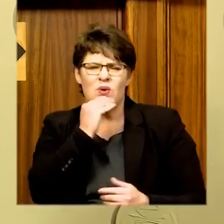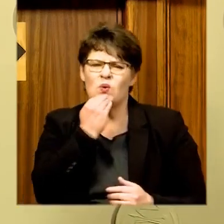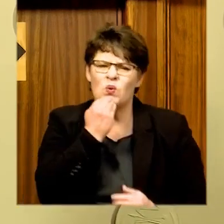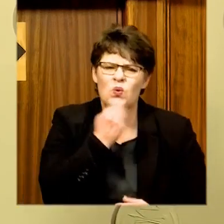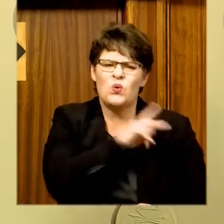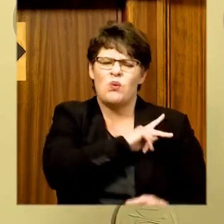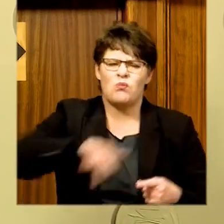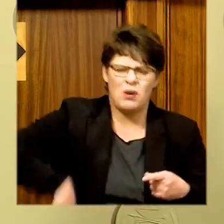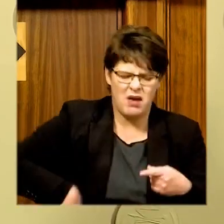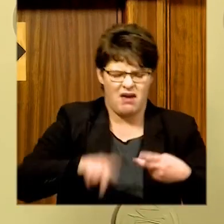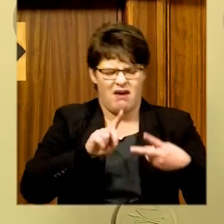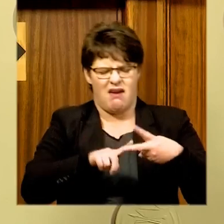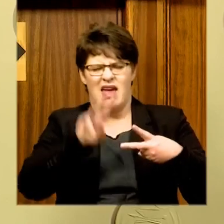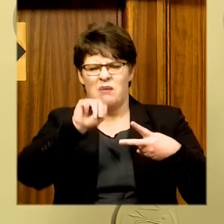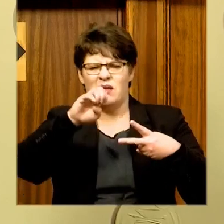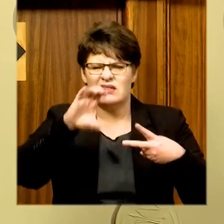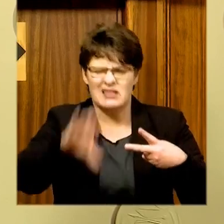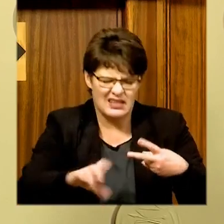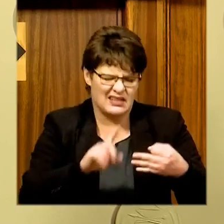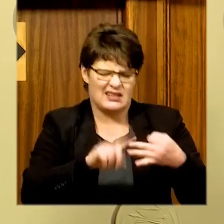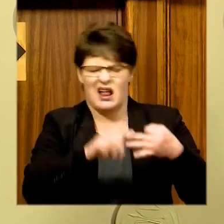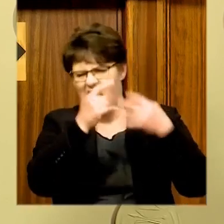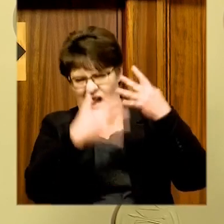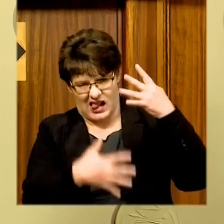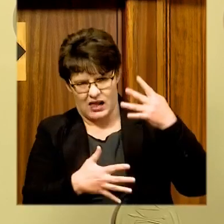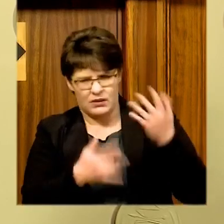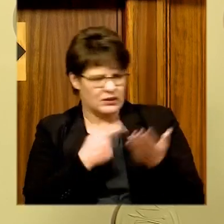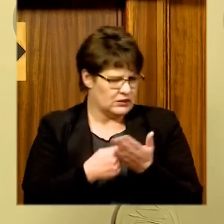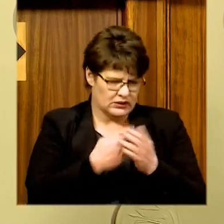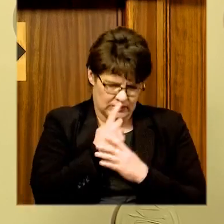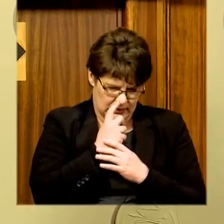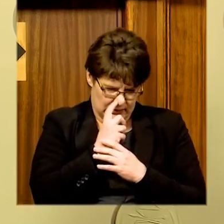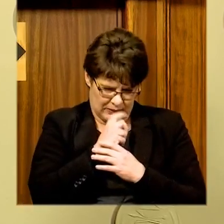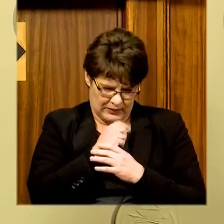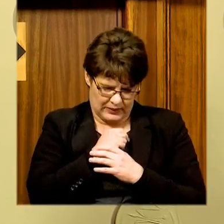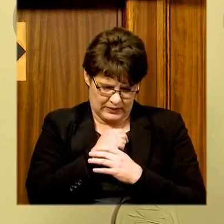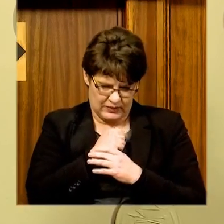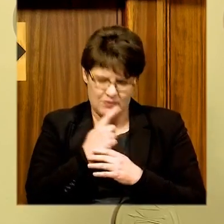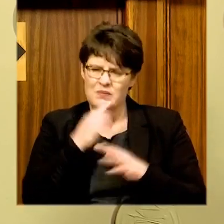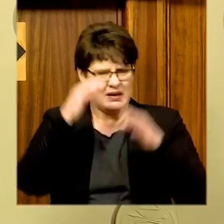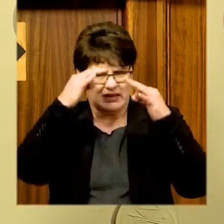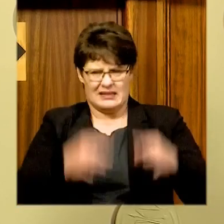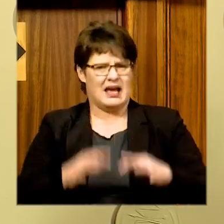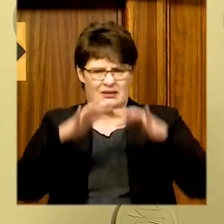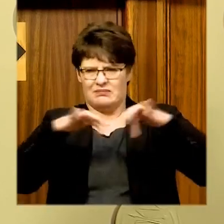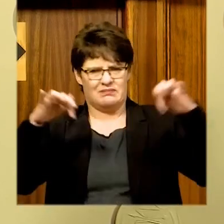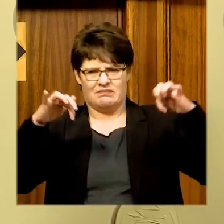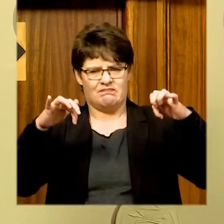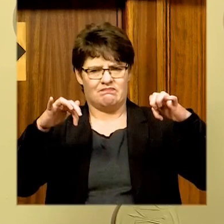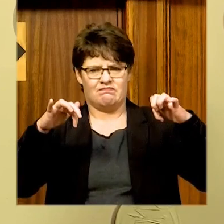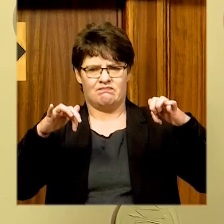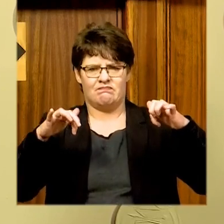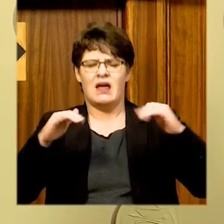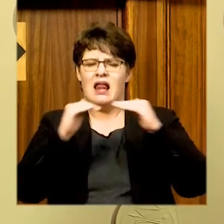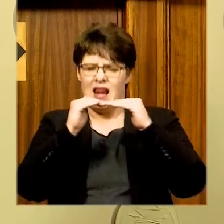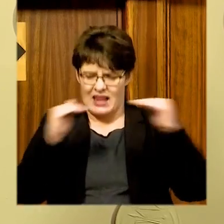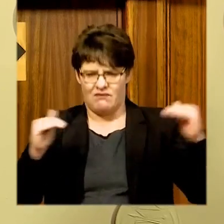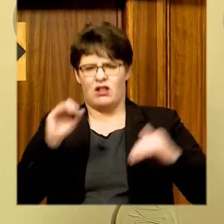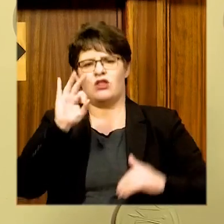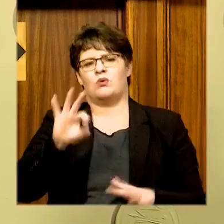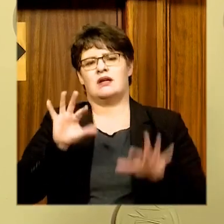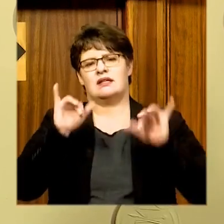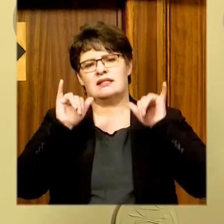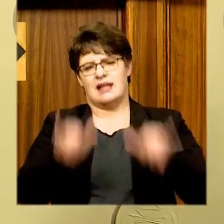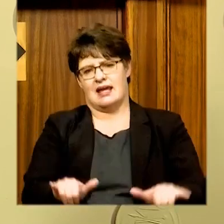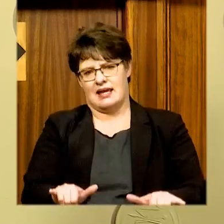and MECs, Cabinet has therefore decided that the country will remain at a